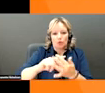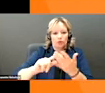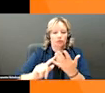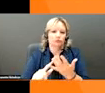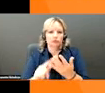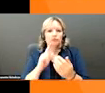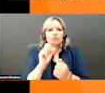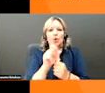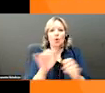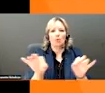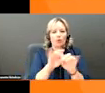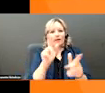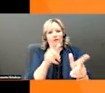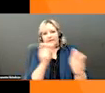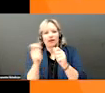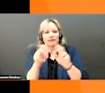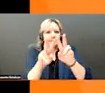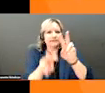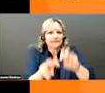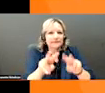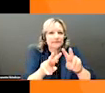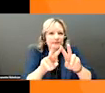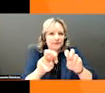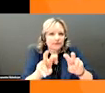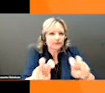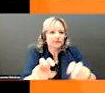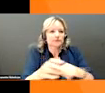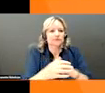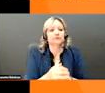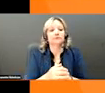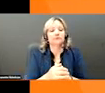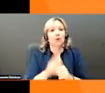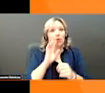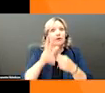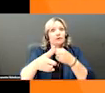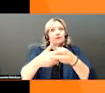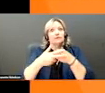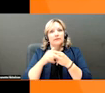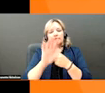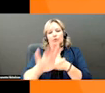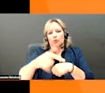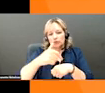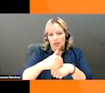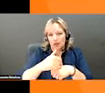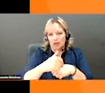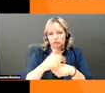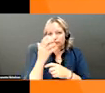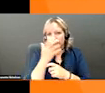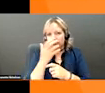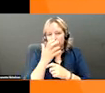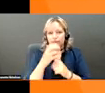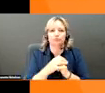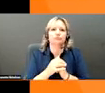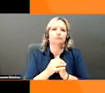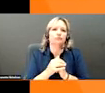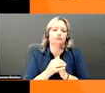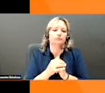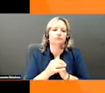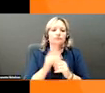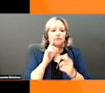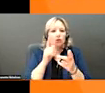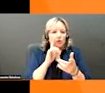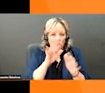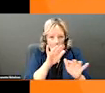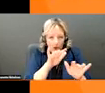there. So the quick assessment, really, really important, save you a lot of time, and you'll get really good at looking for it and finding